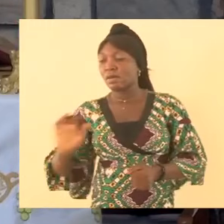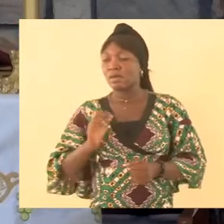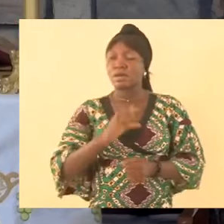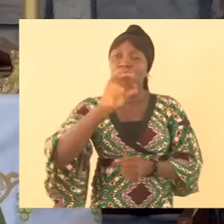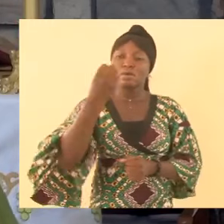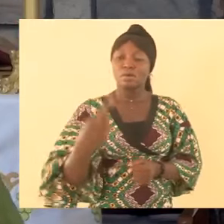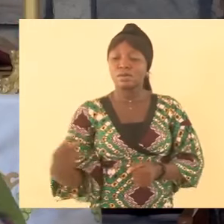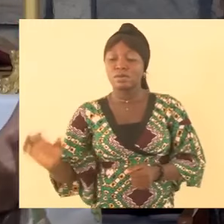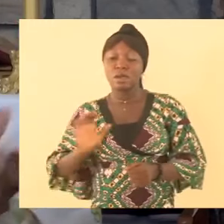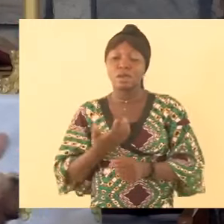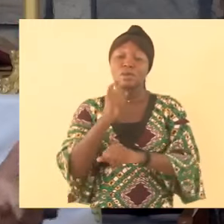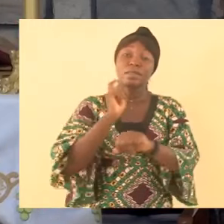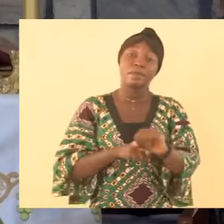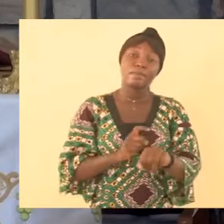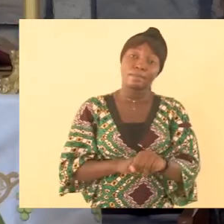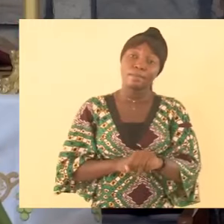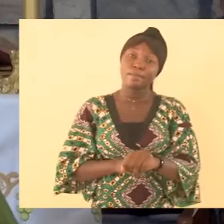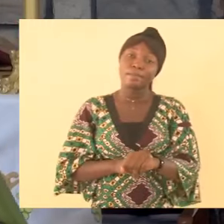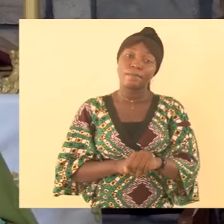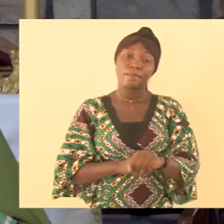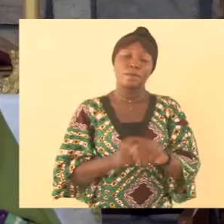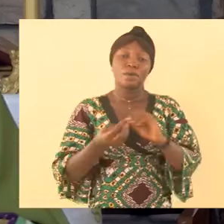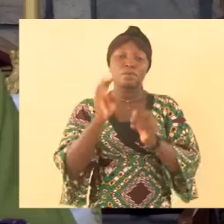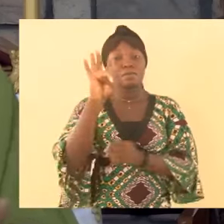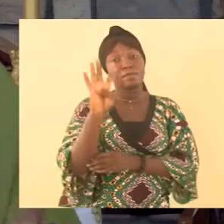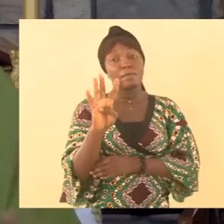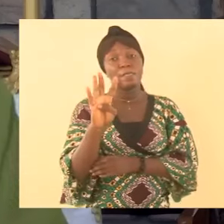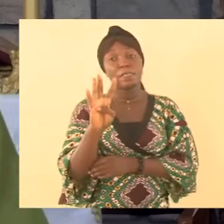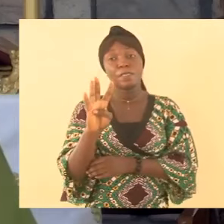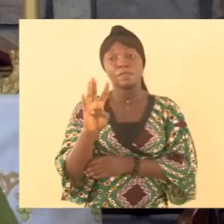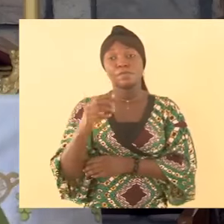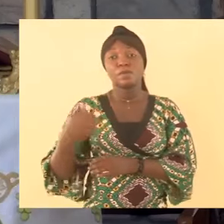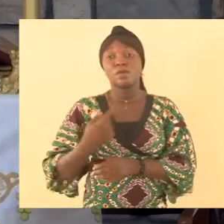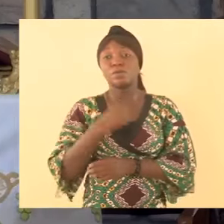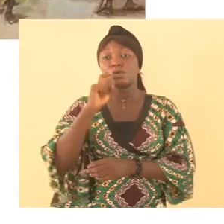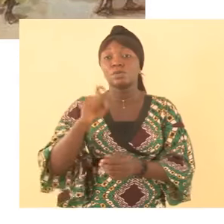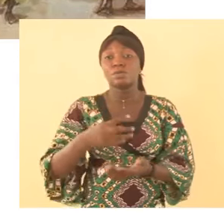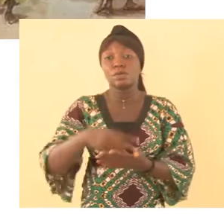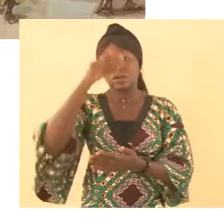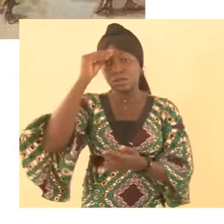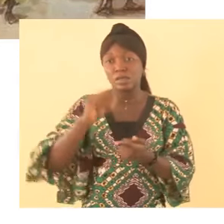our resources, our other resources, our time. Number four.